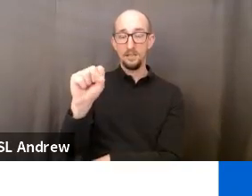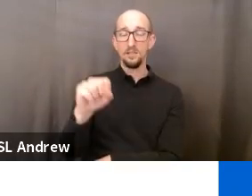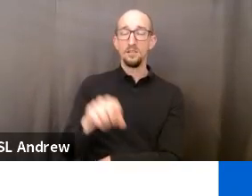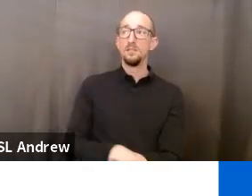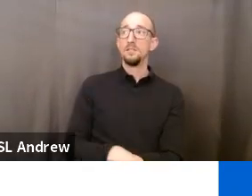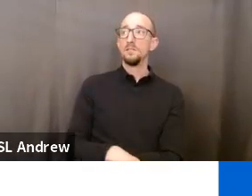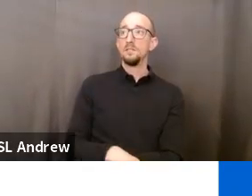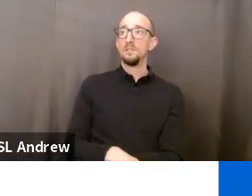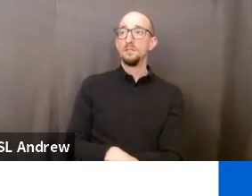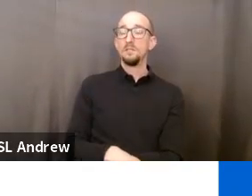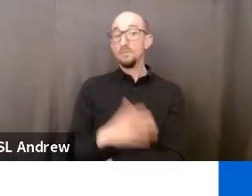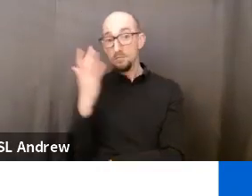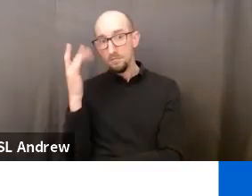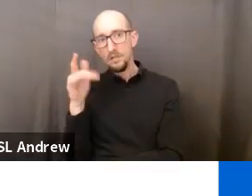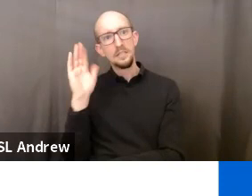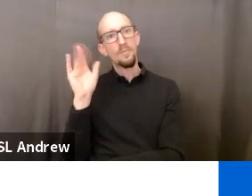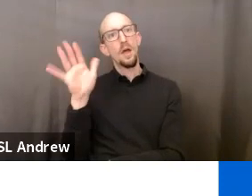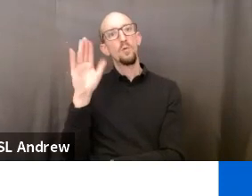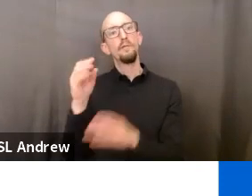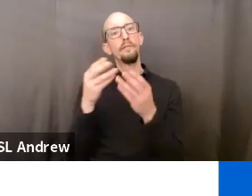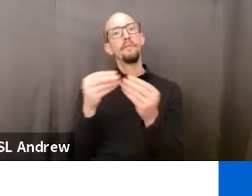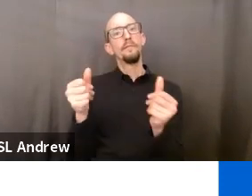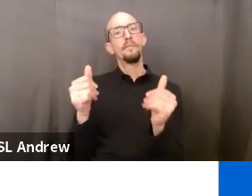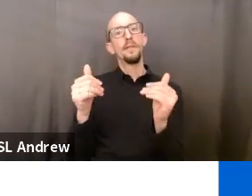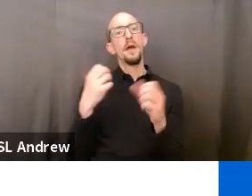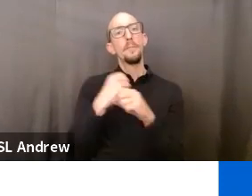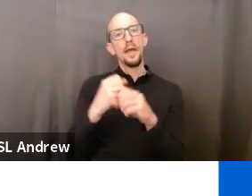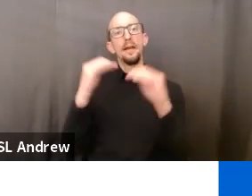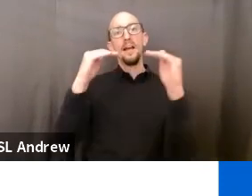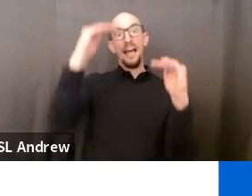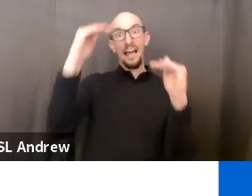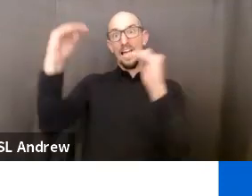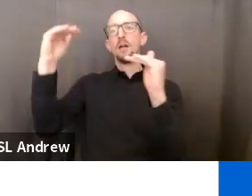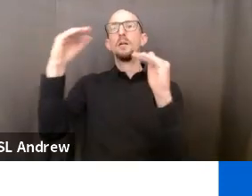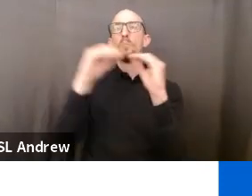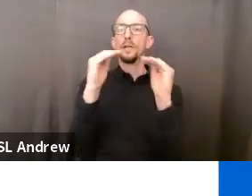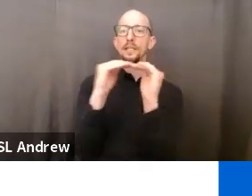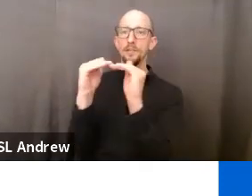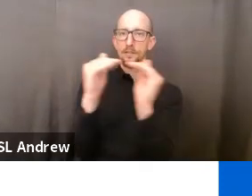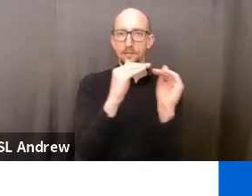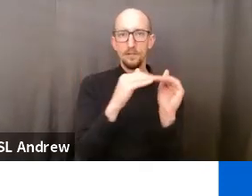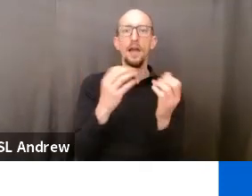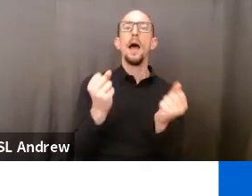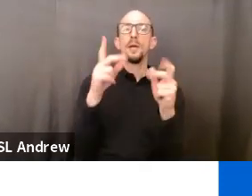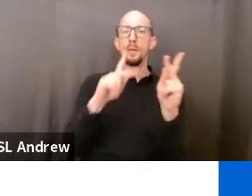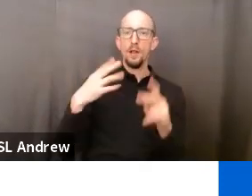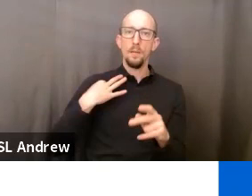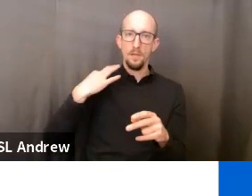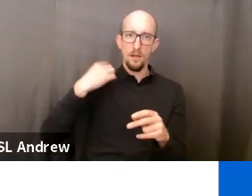also roughly even out the number of applicants from each of those tiers as